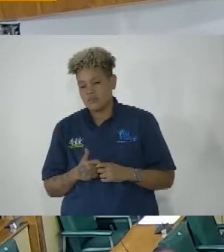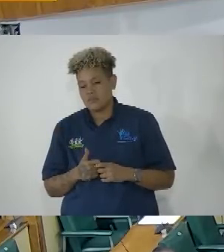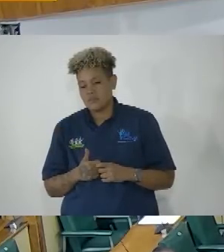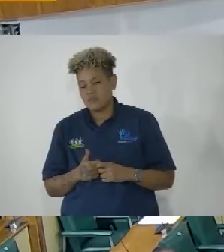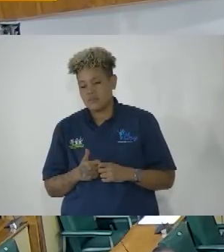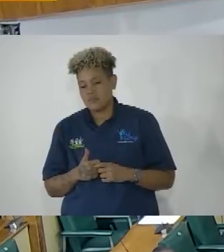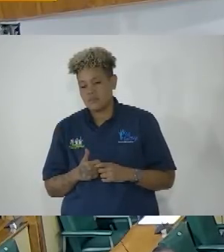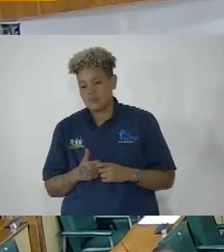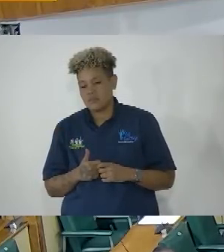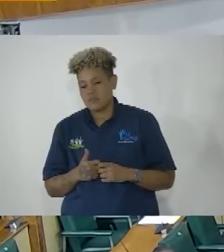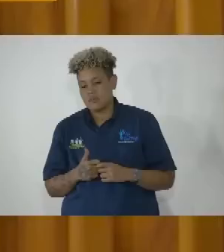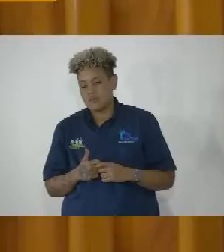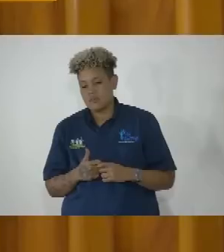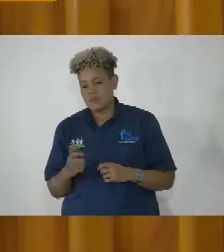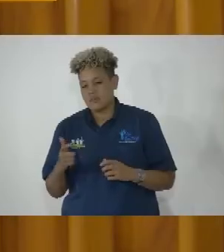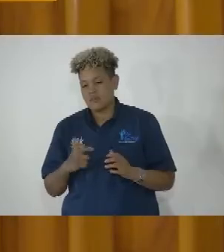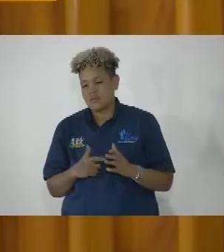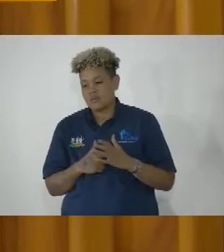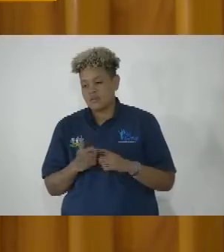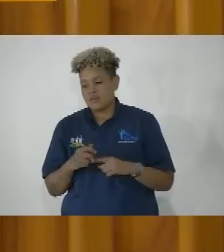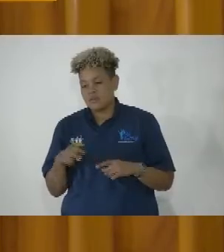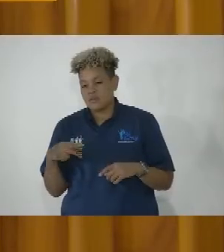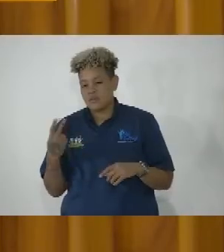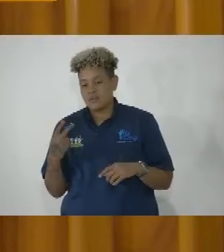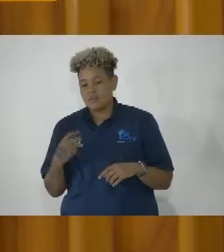The Minister is saying that she had requested two.